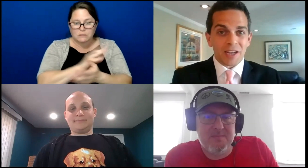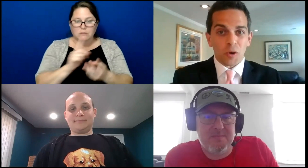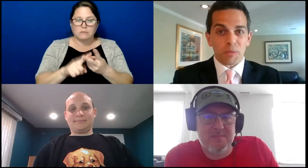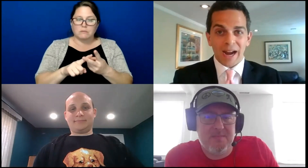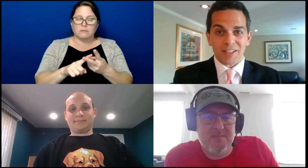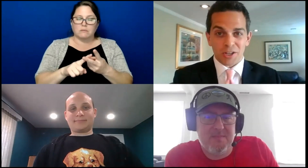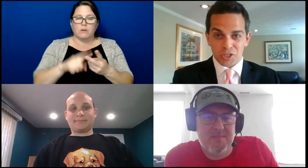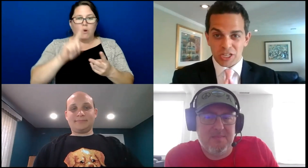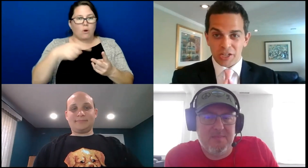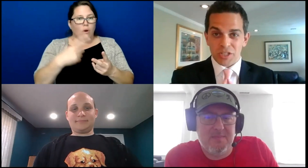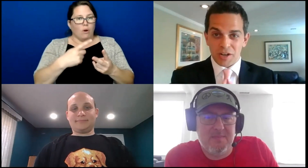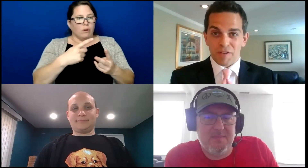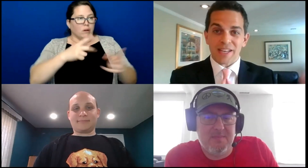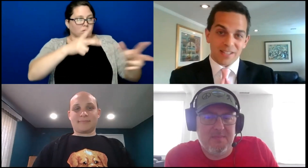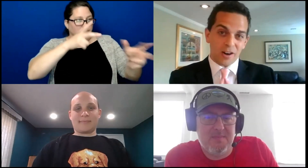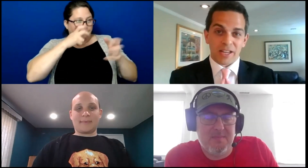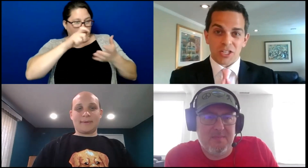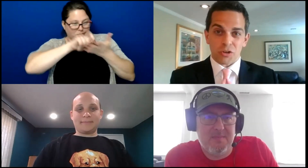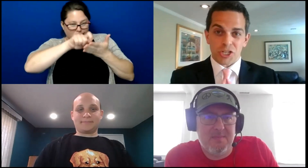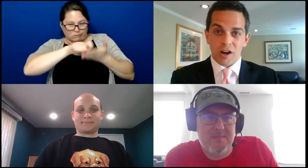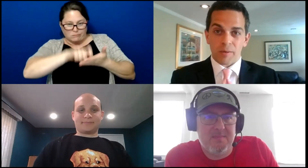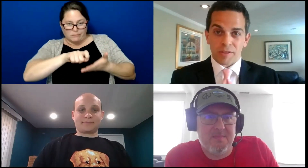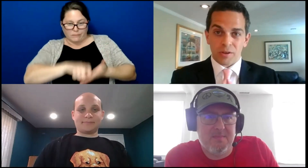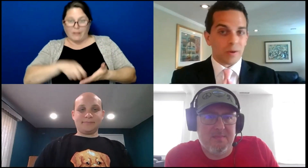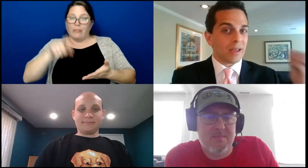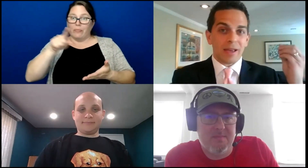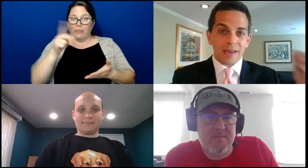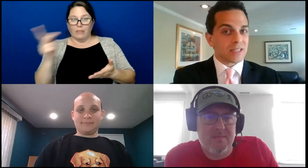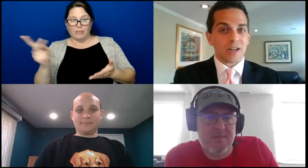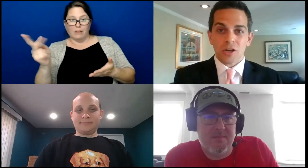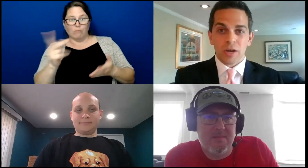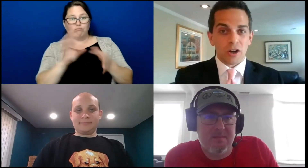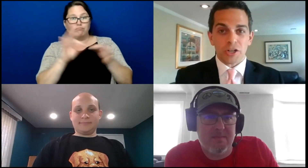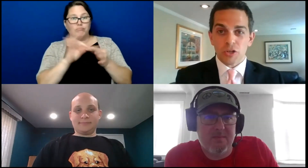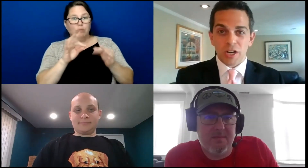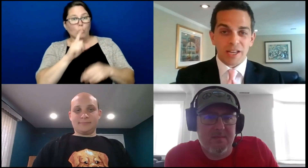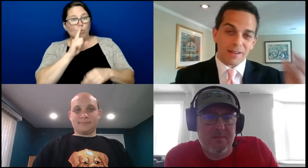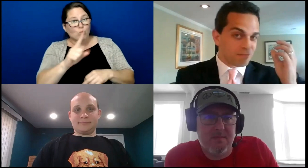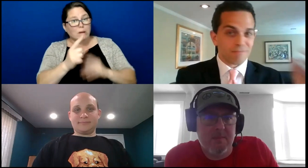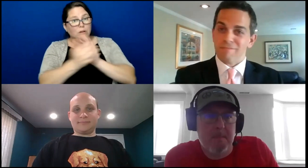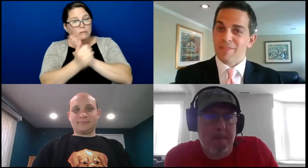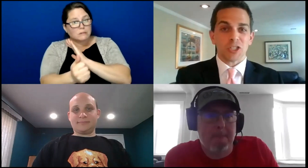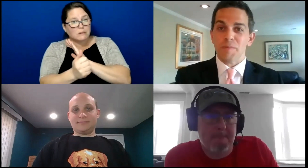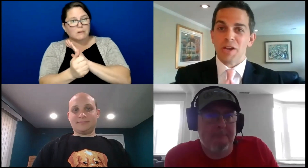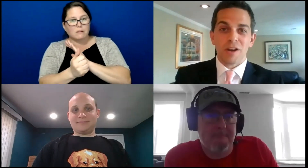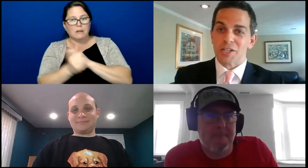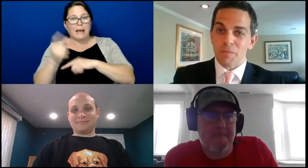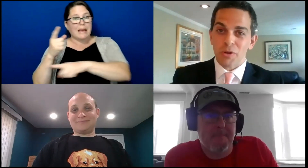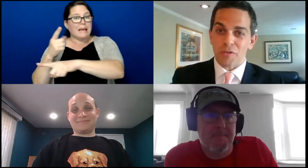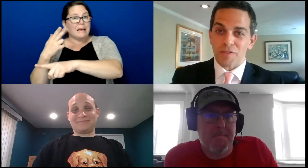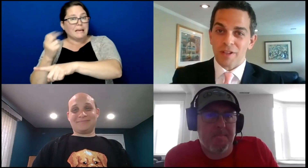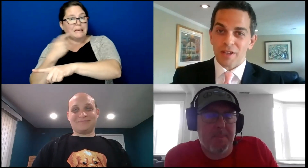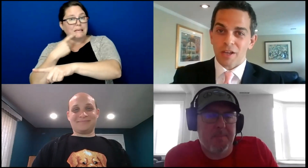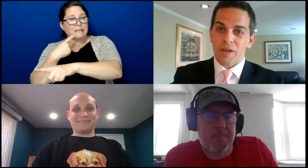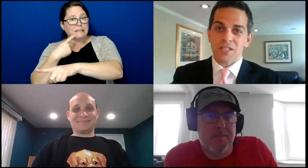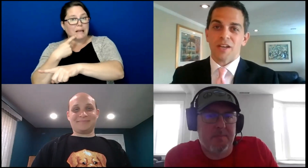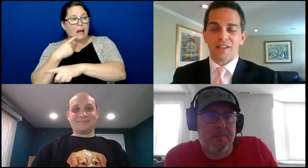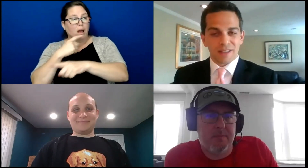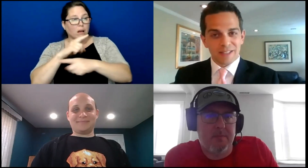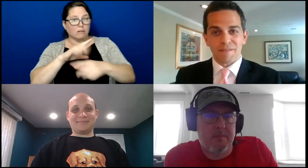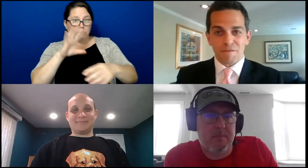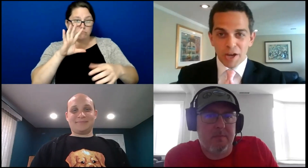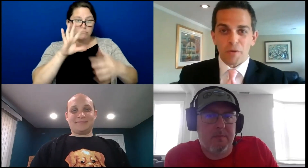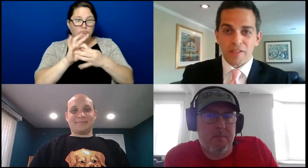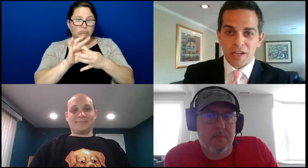are practical skills and advice that our guests are sharing with you. He said, go get on Unity. That should be your next move. You know, he's